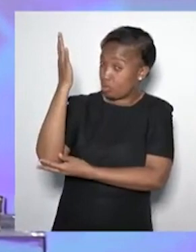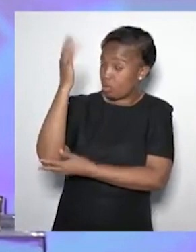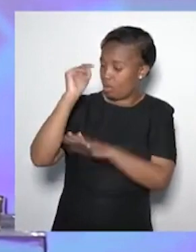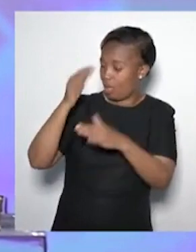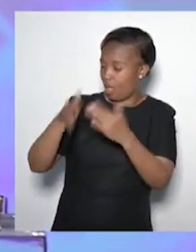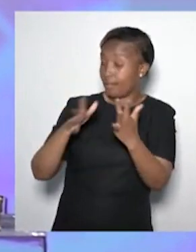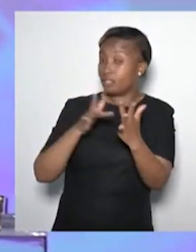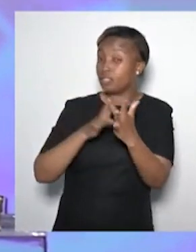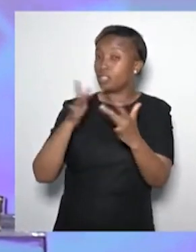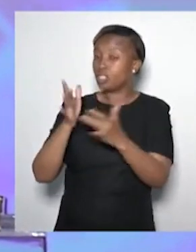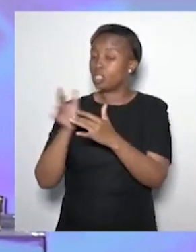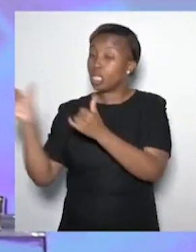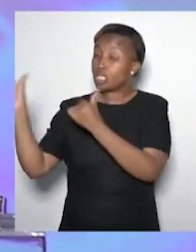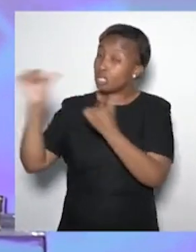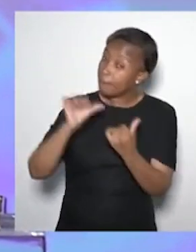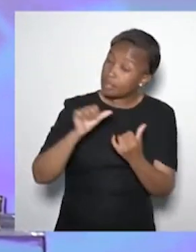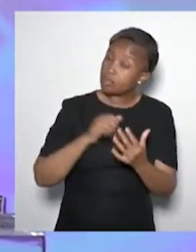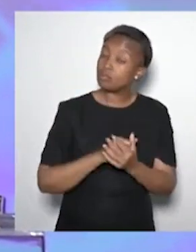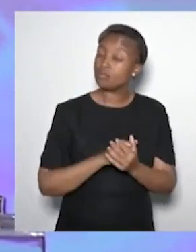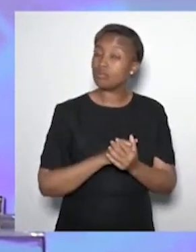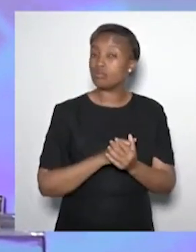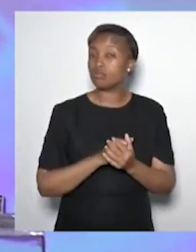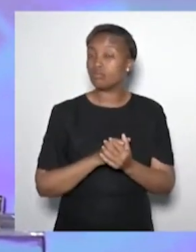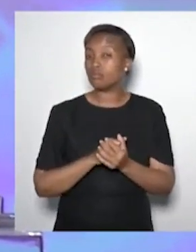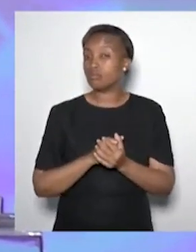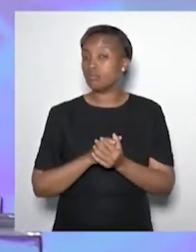until Jesus comes,